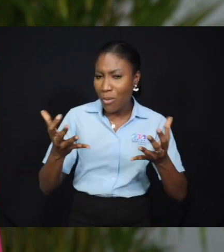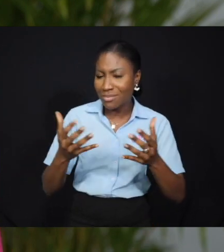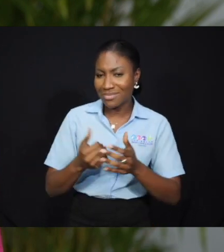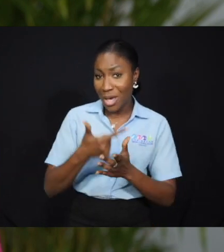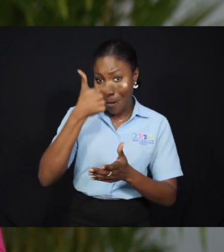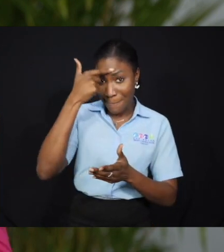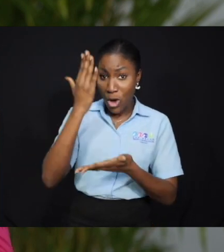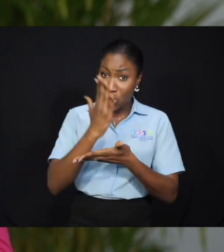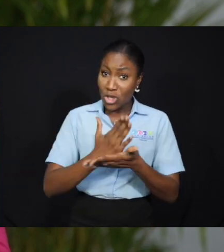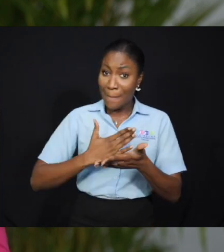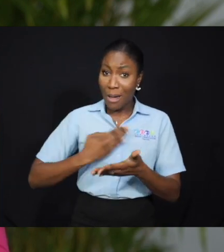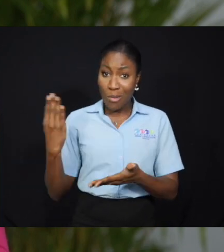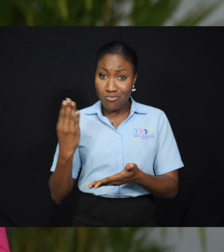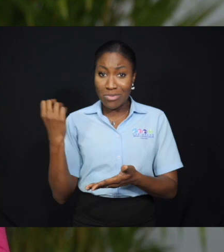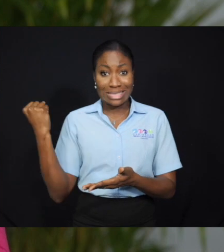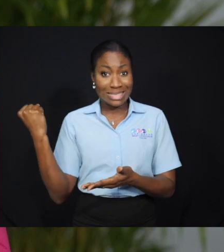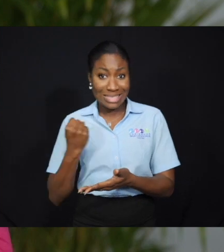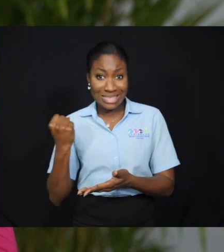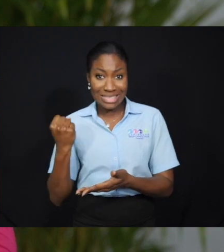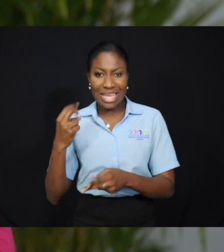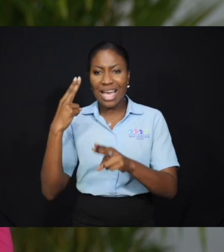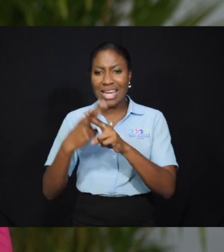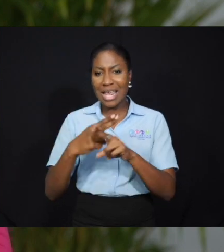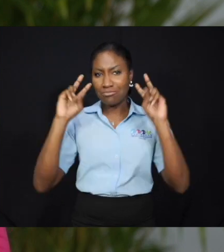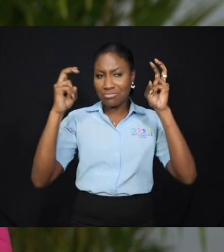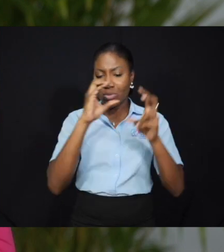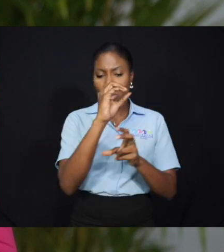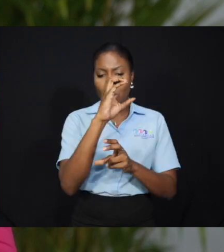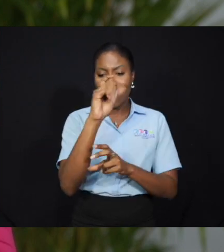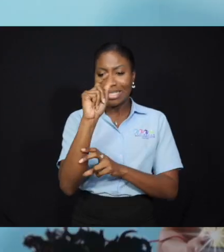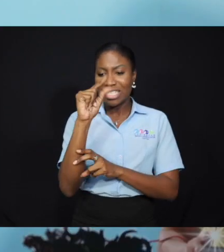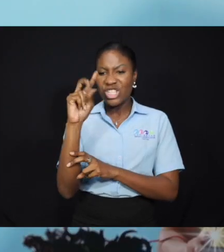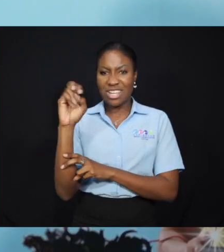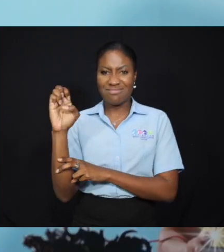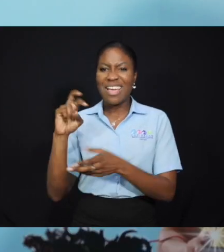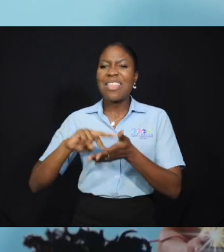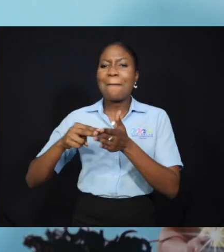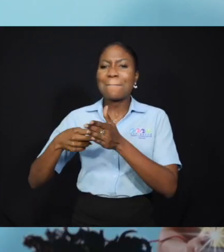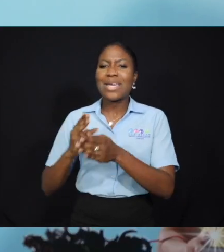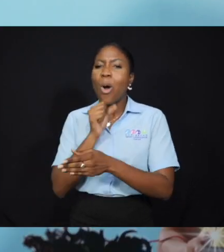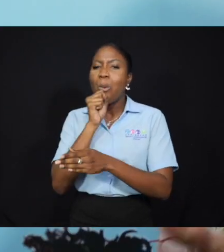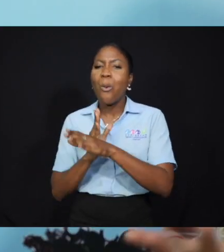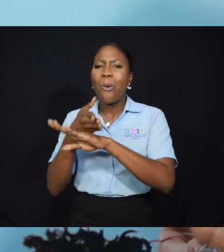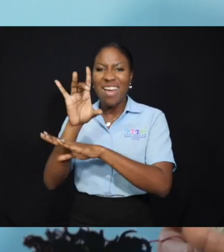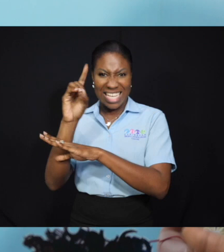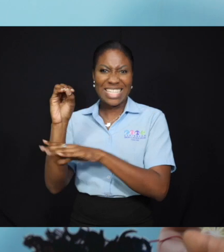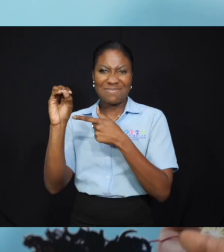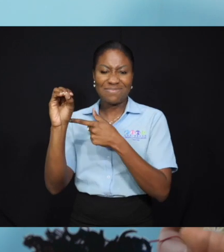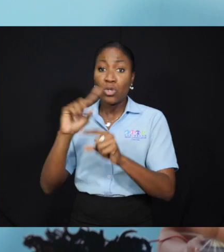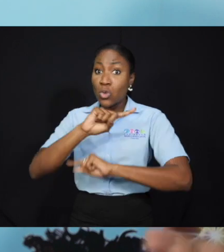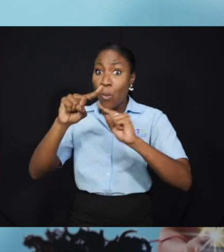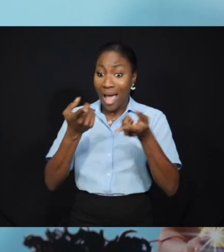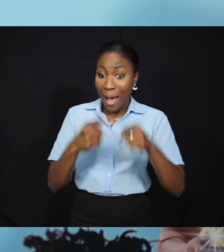my siblings are now what you call octogenarians in their 80s. And what had happened with them when COVID came, which was